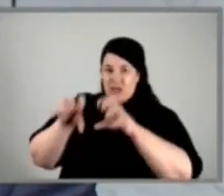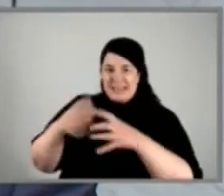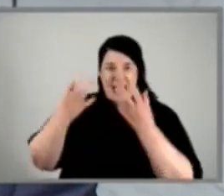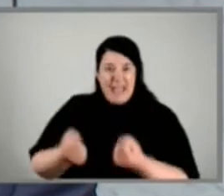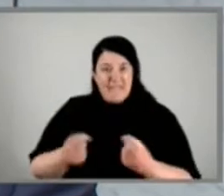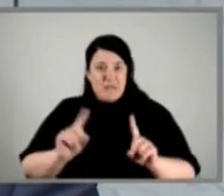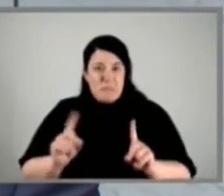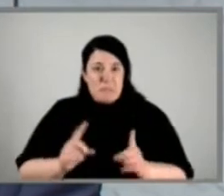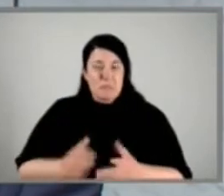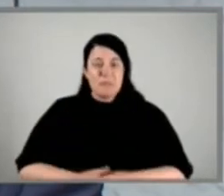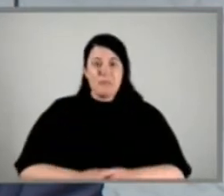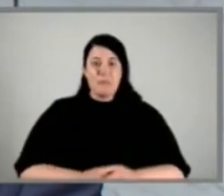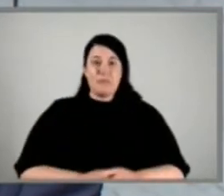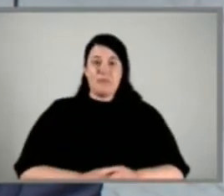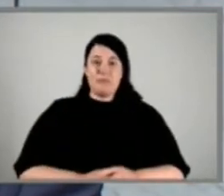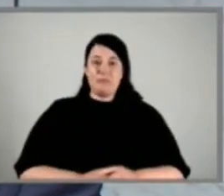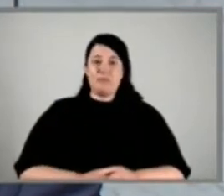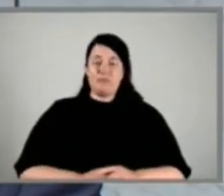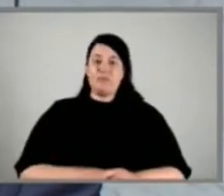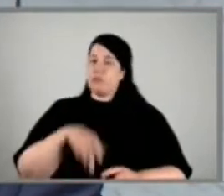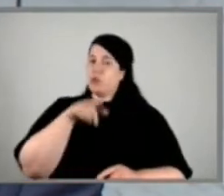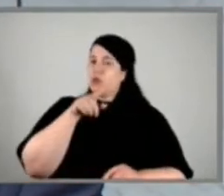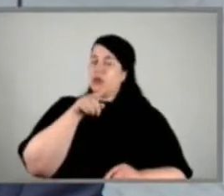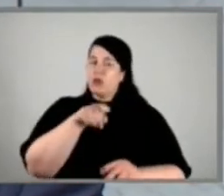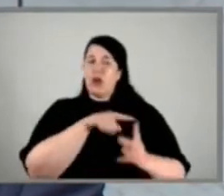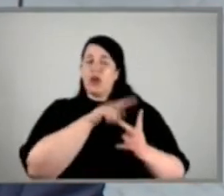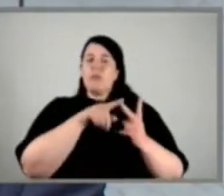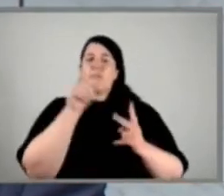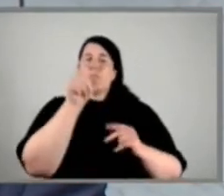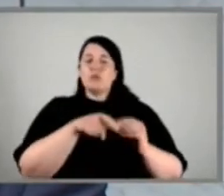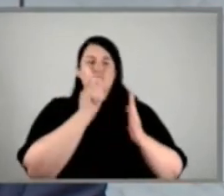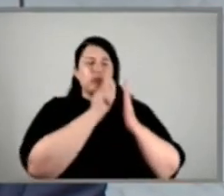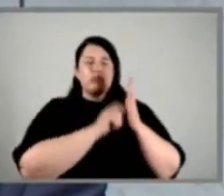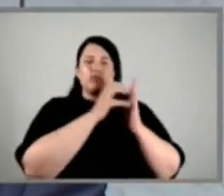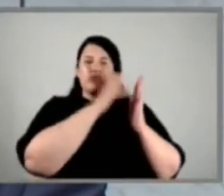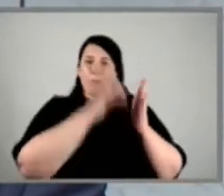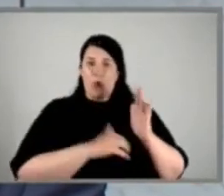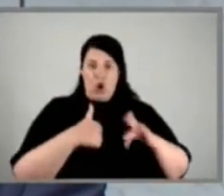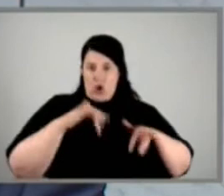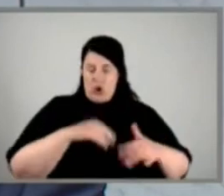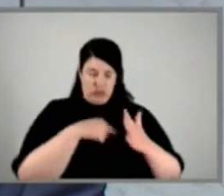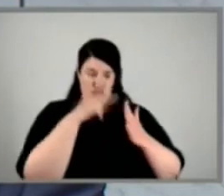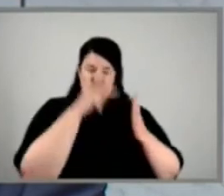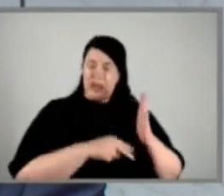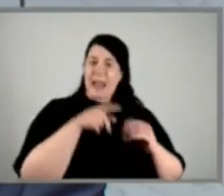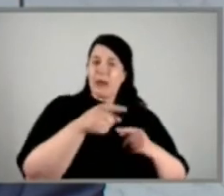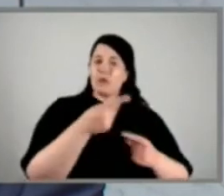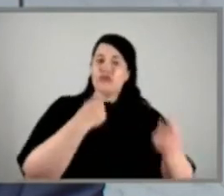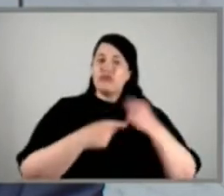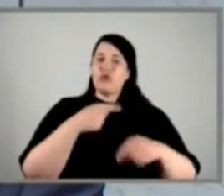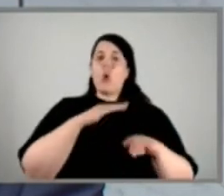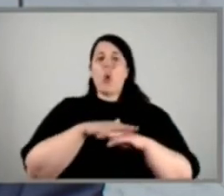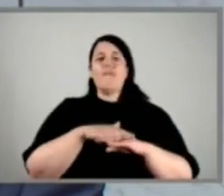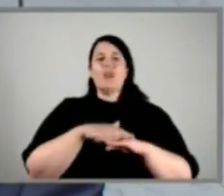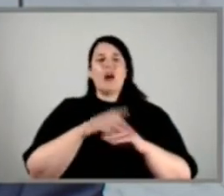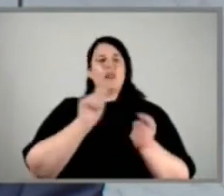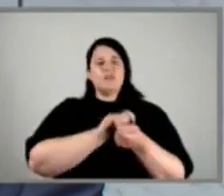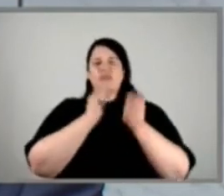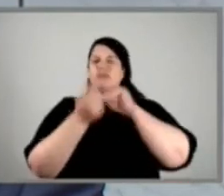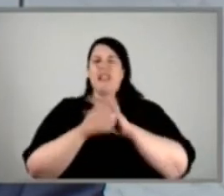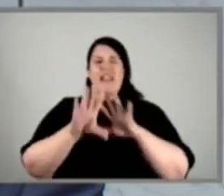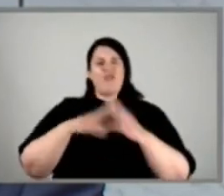in your contact tracing review, which we've only just got, so I haven't read it, but you've referred to digitisation to refer data between